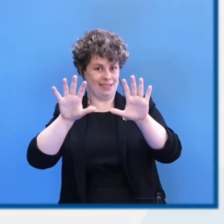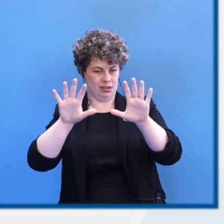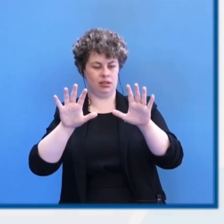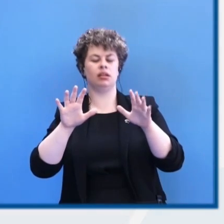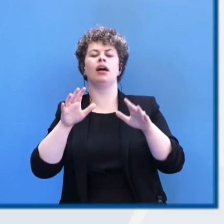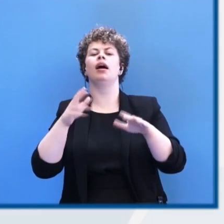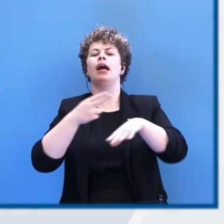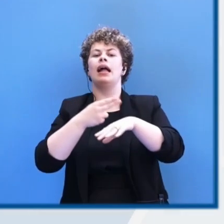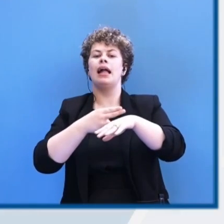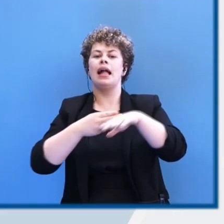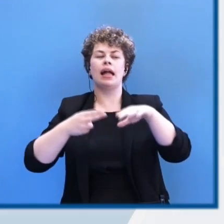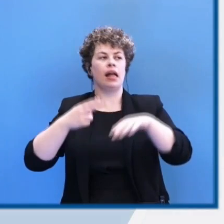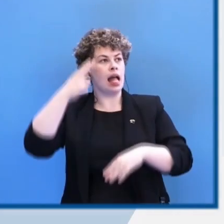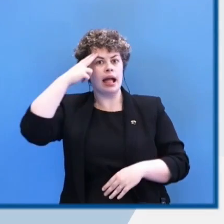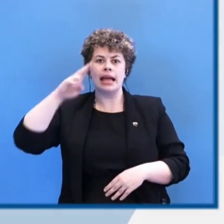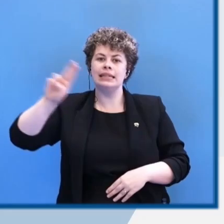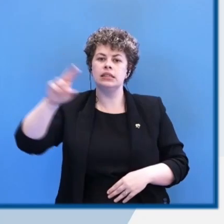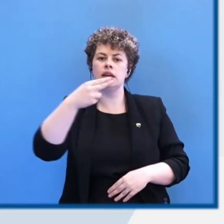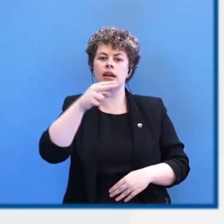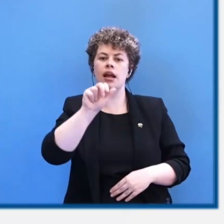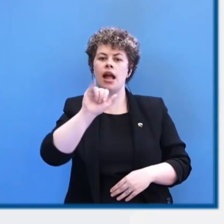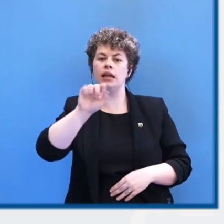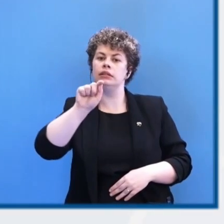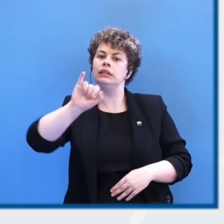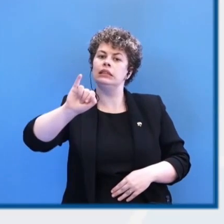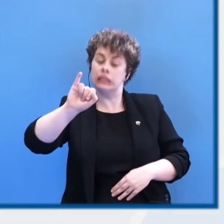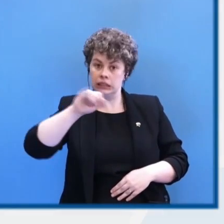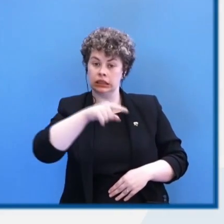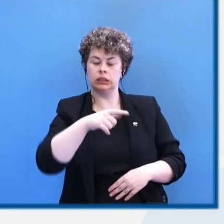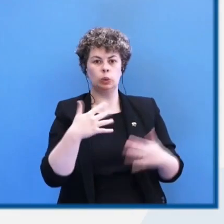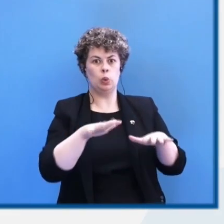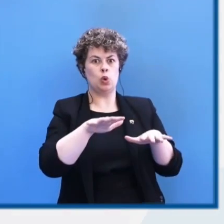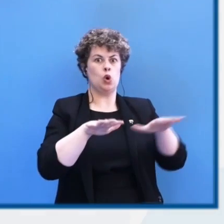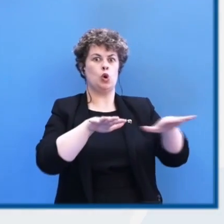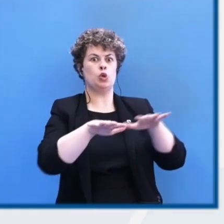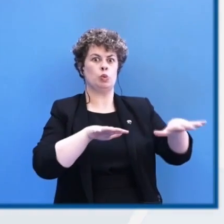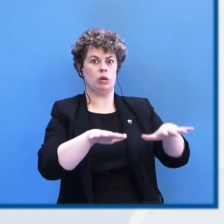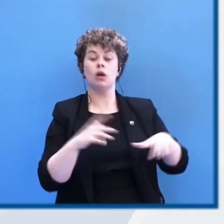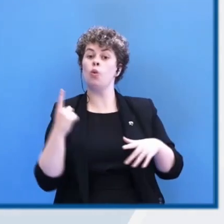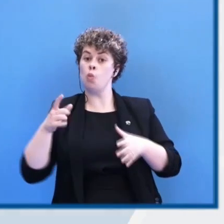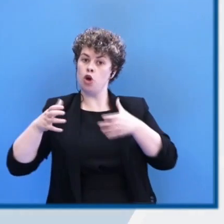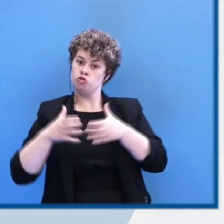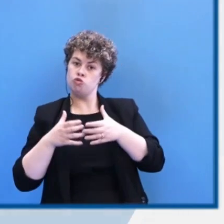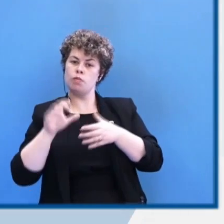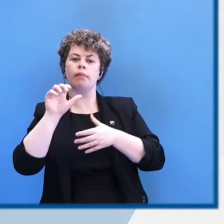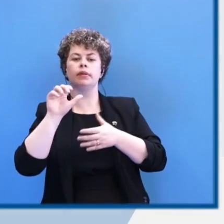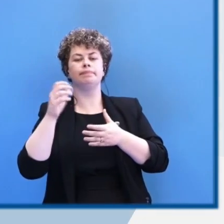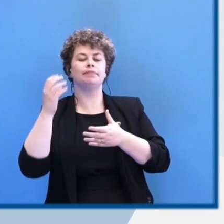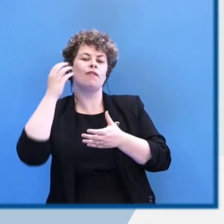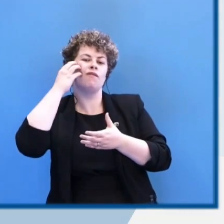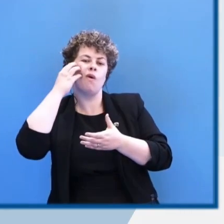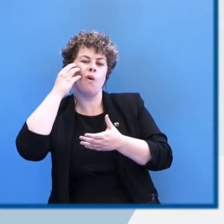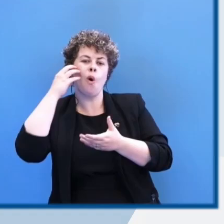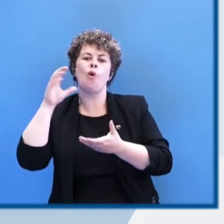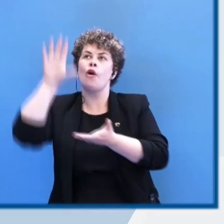Flowminder, working with University of London, was able to track where people ended up after the earthquake. So it allowed people who were involved